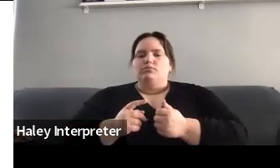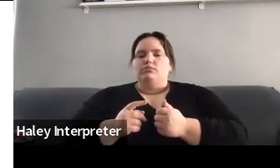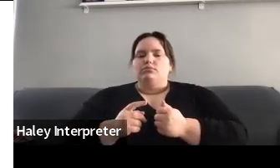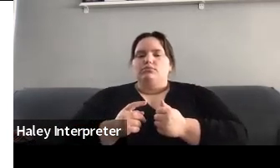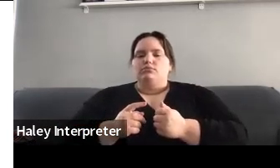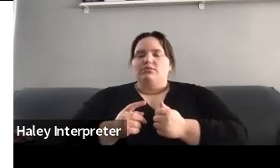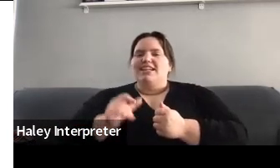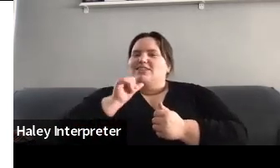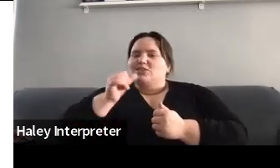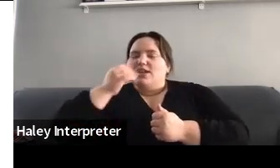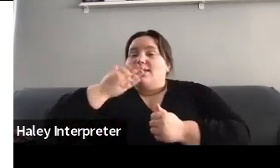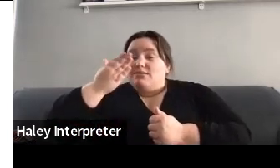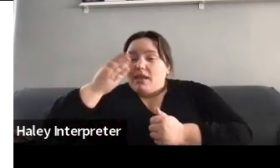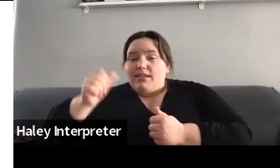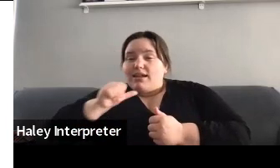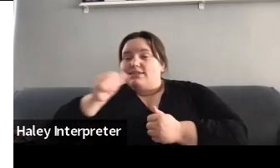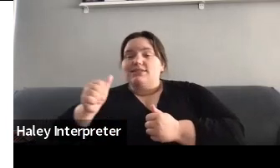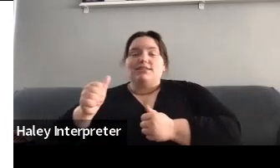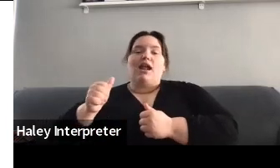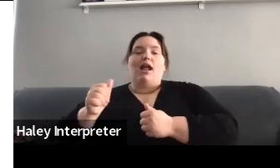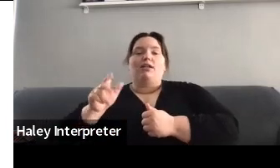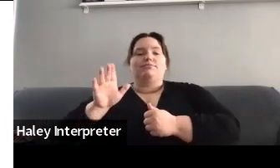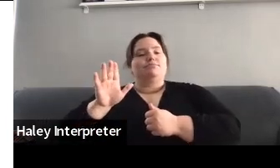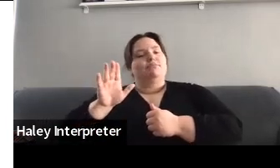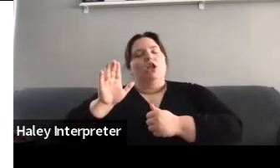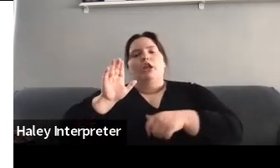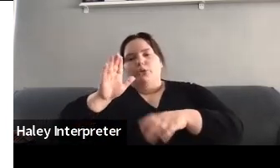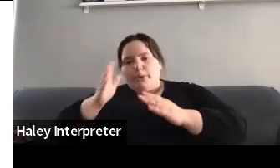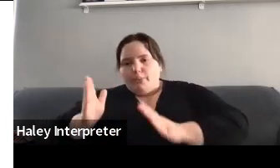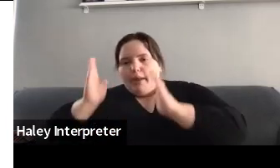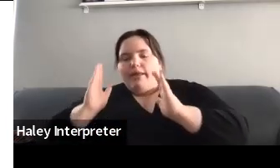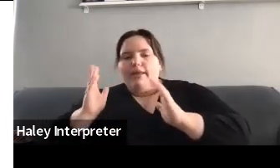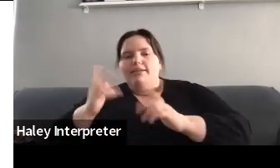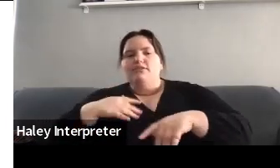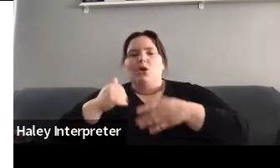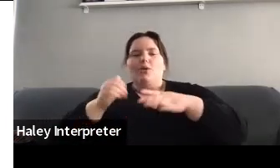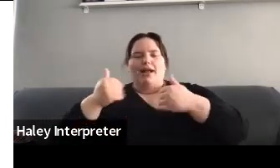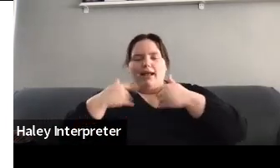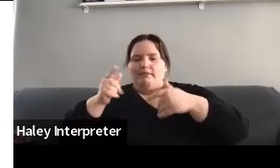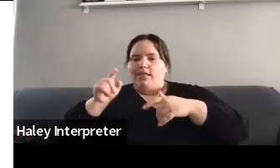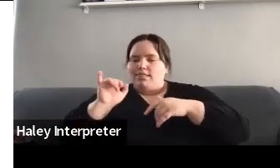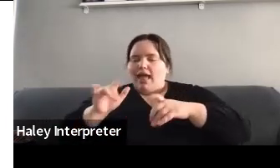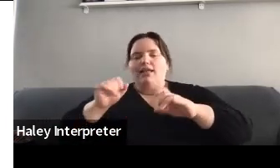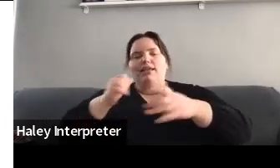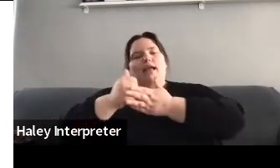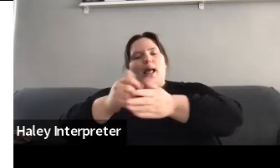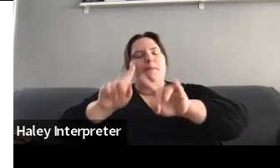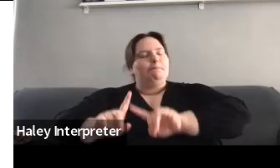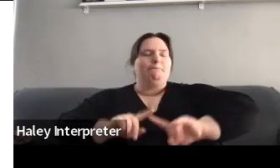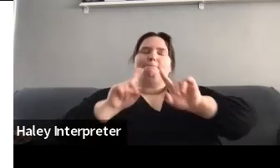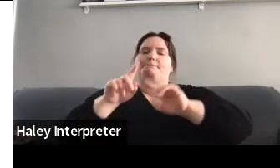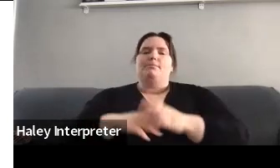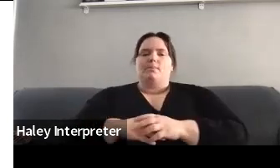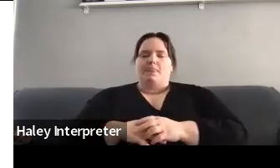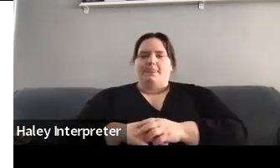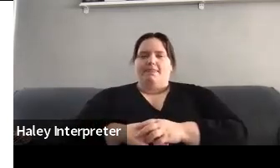it's not smelling and it's not in your way. And so having that can kind of help in multiple different ways, as a place to